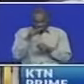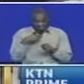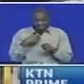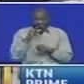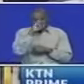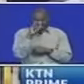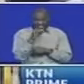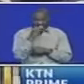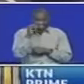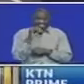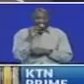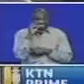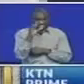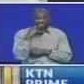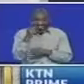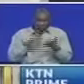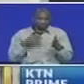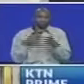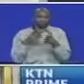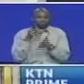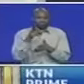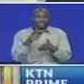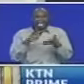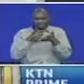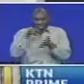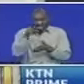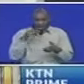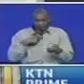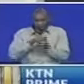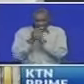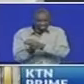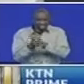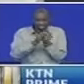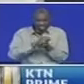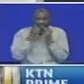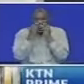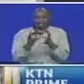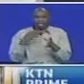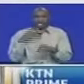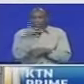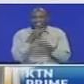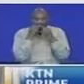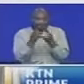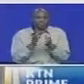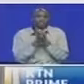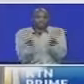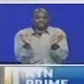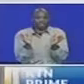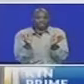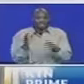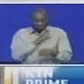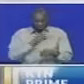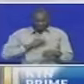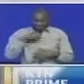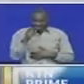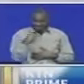statement condemning Shollei's press briefing, accusing her of distorting facts and misinforming the public. The commission says it will